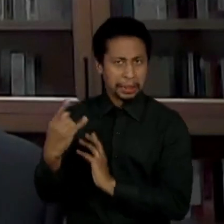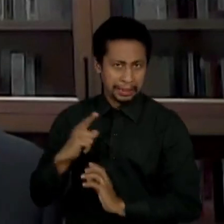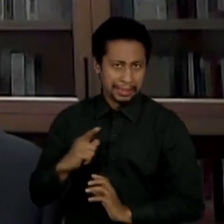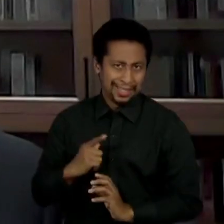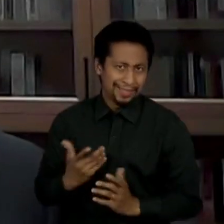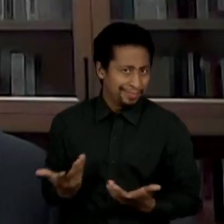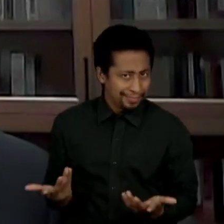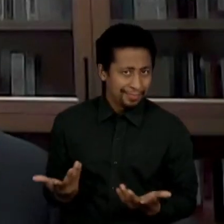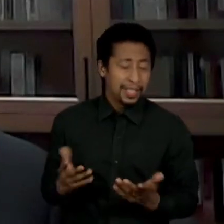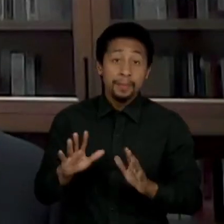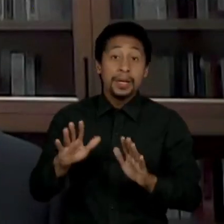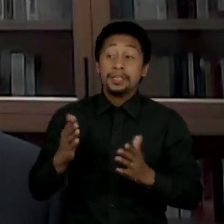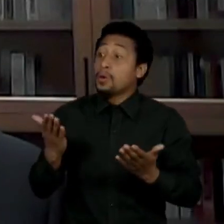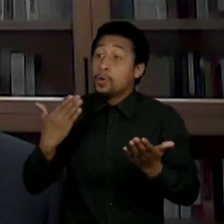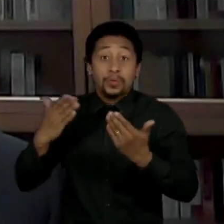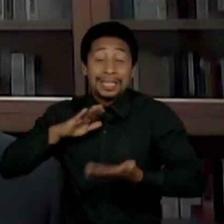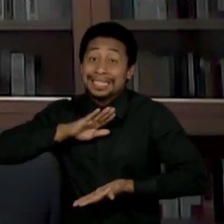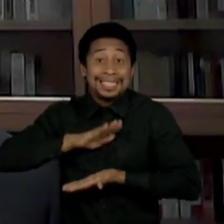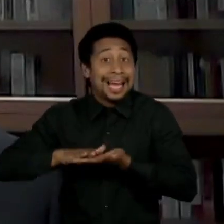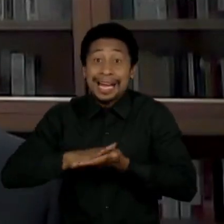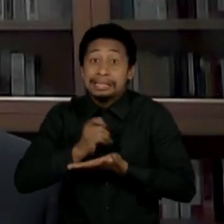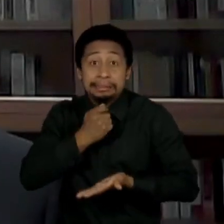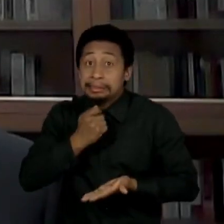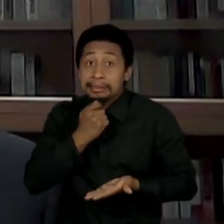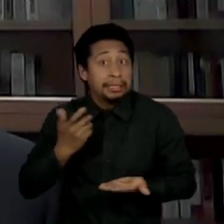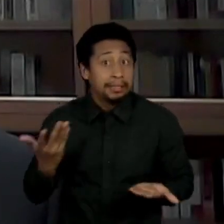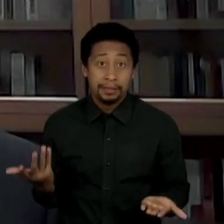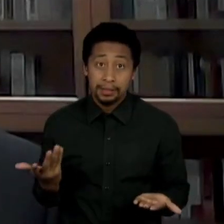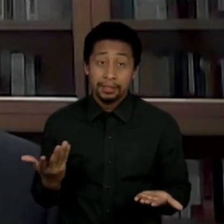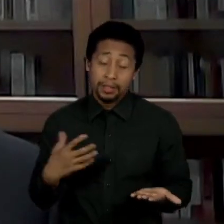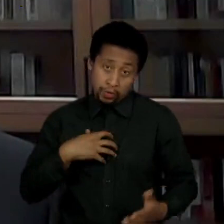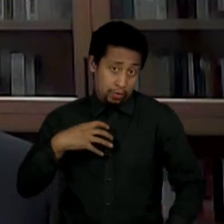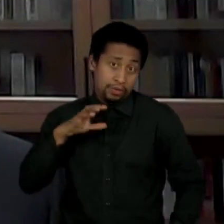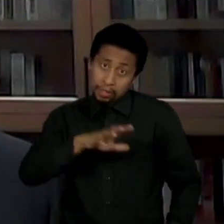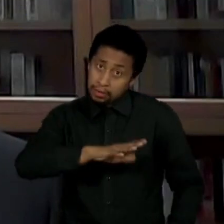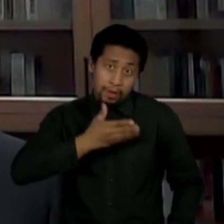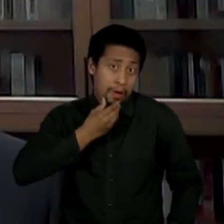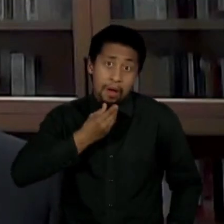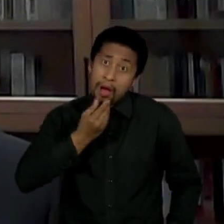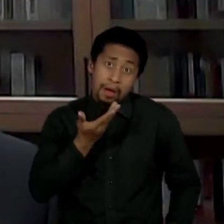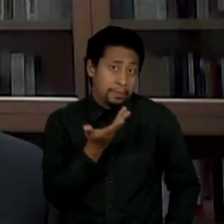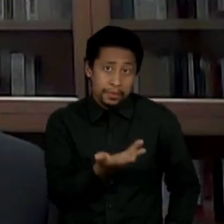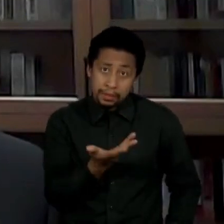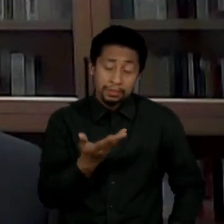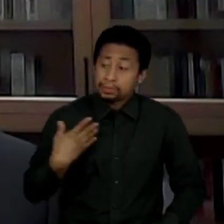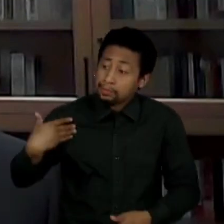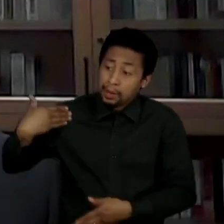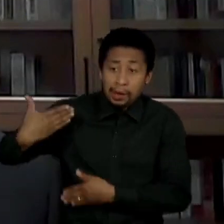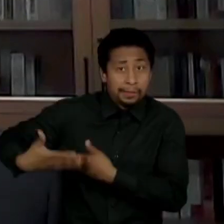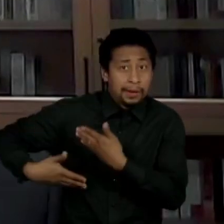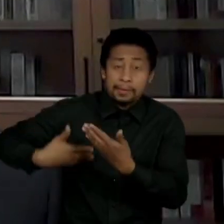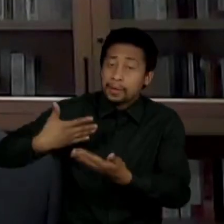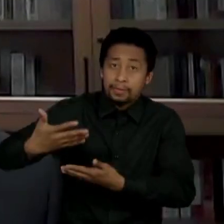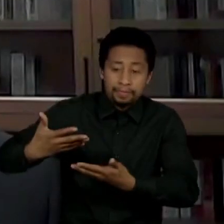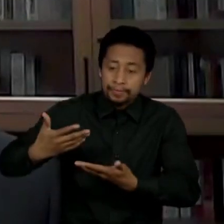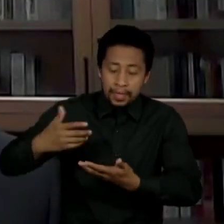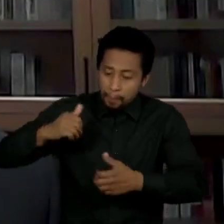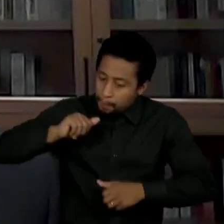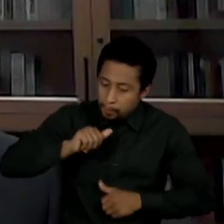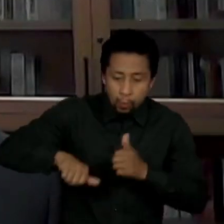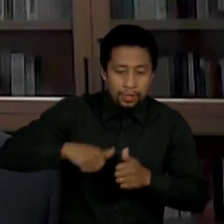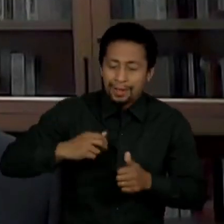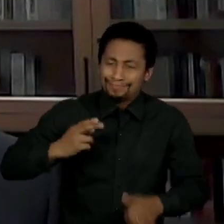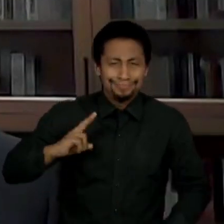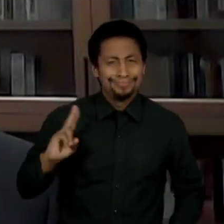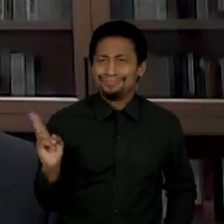they've even had a conversation with the woman. You know, those are male behaviors that we're never really going to get away from.